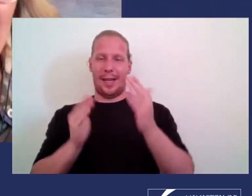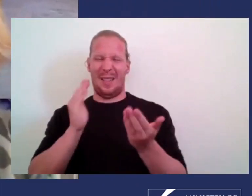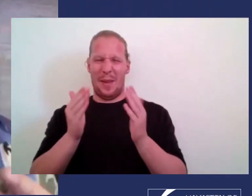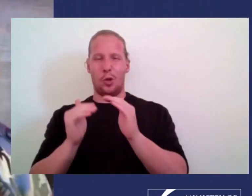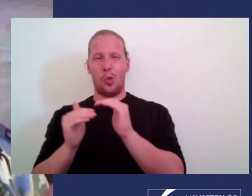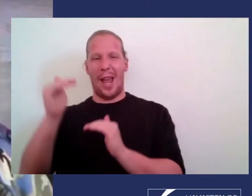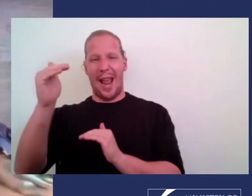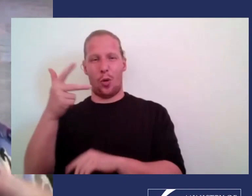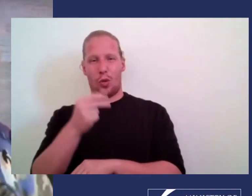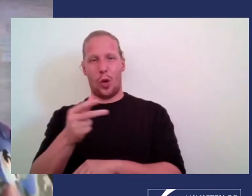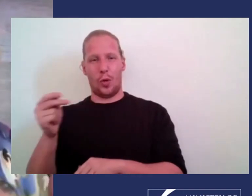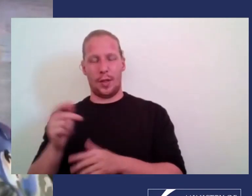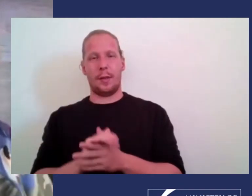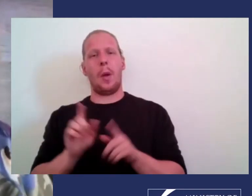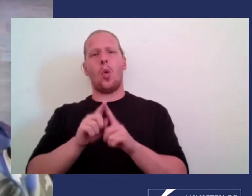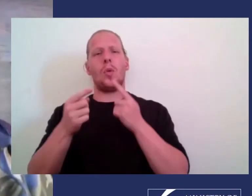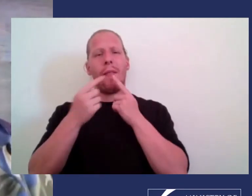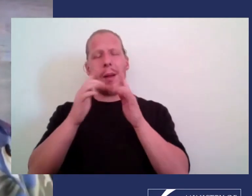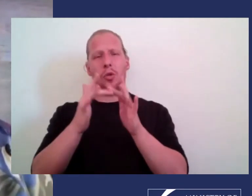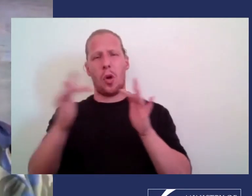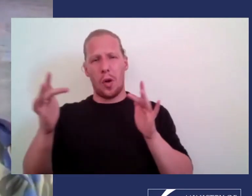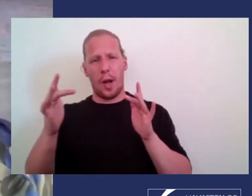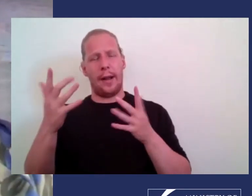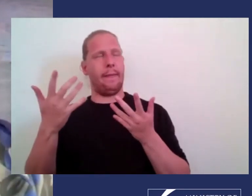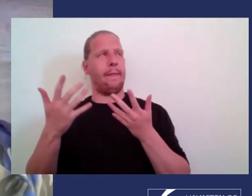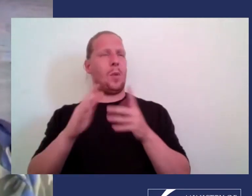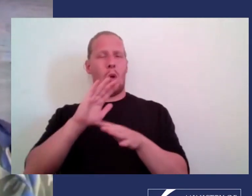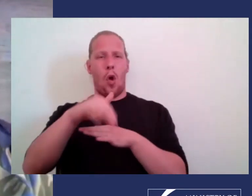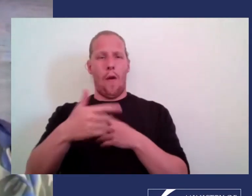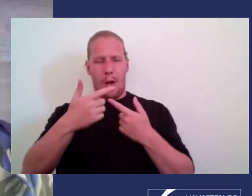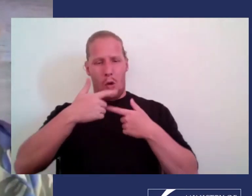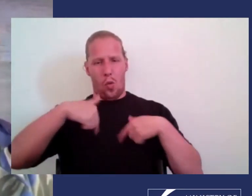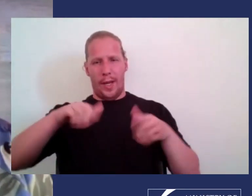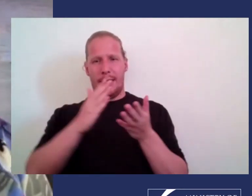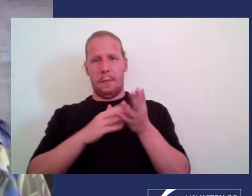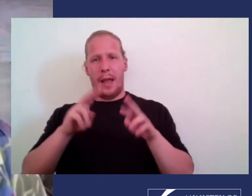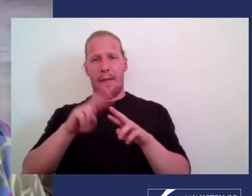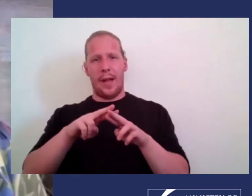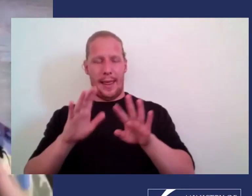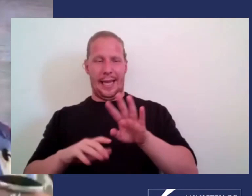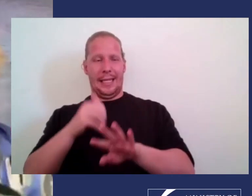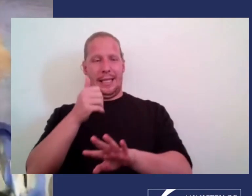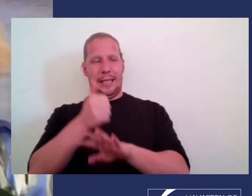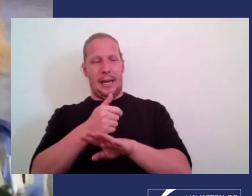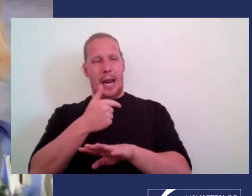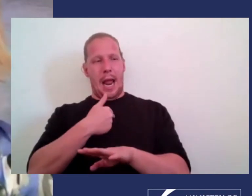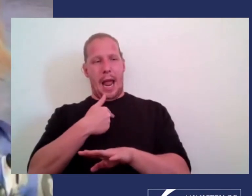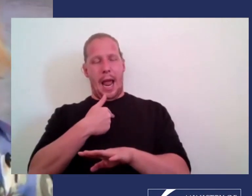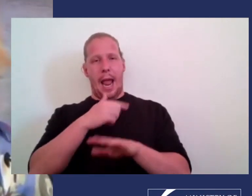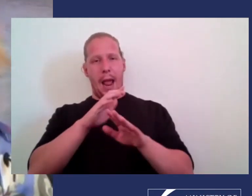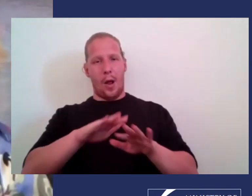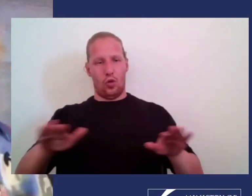we can, as adults, parents, caregivers, set our tamariki up for a better experience. We need to manage our